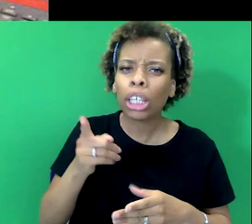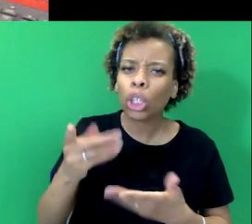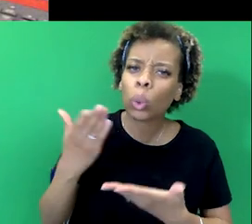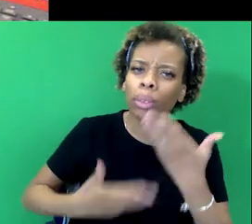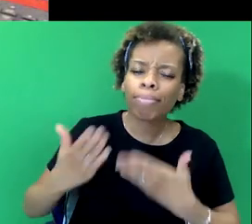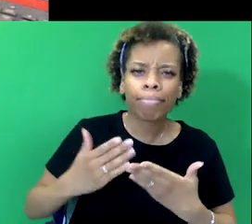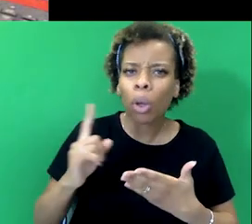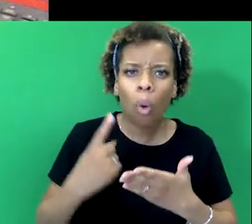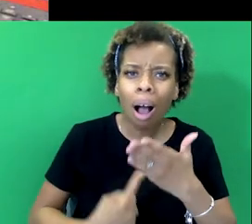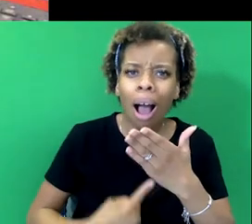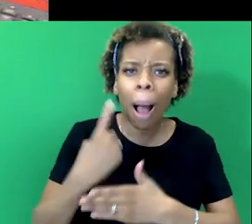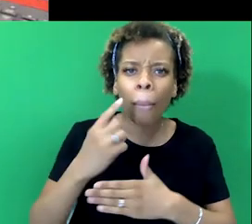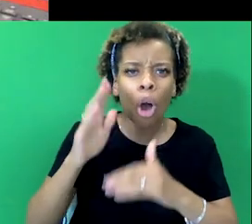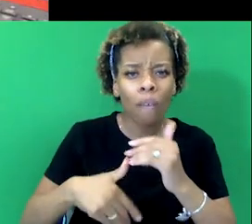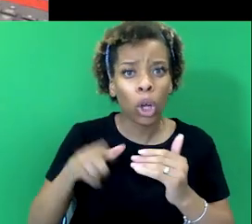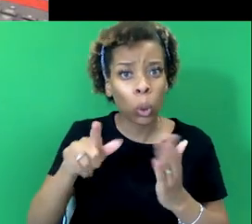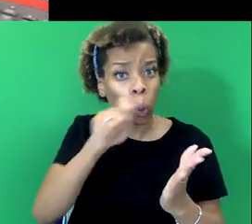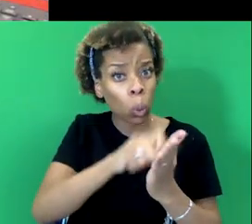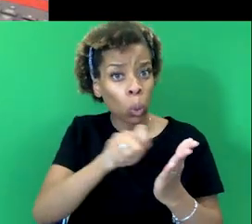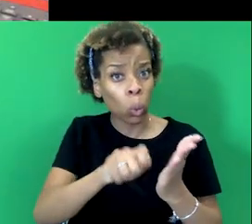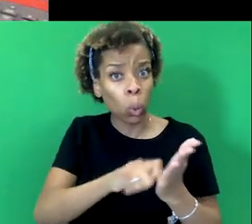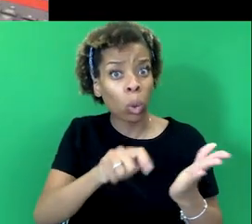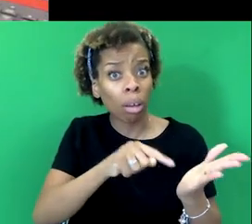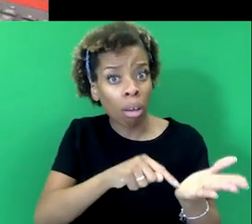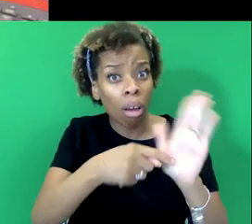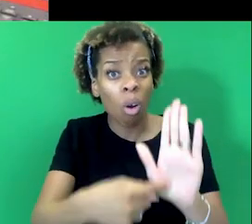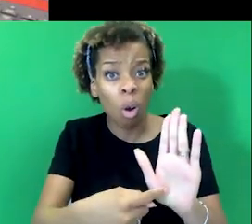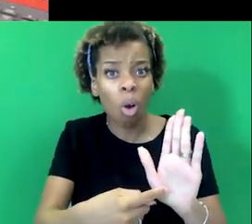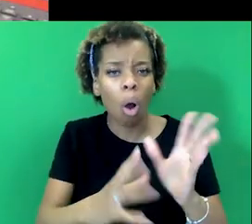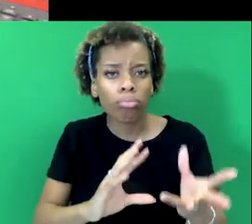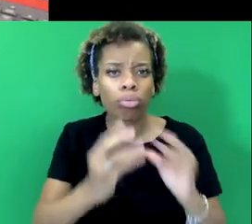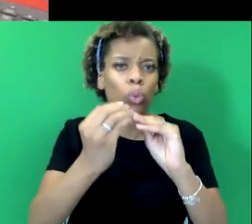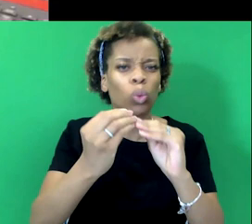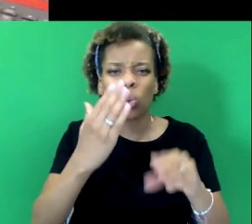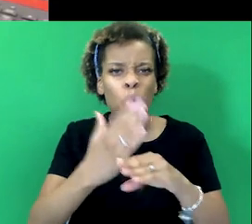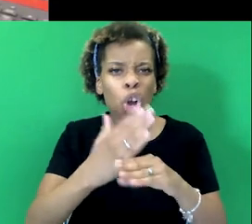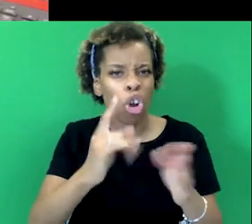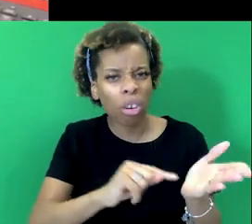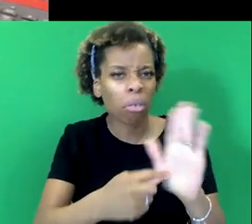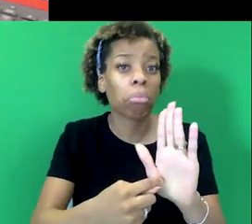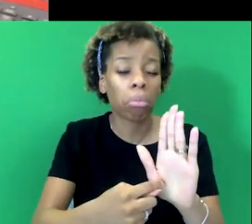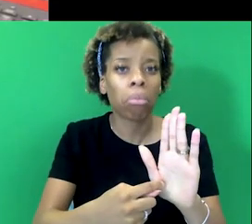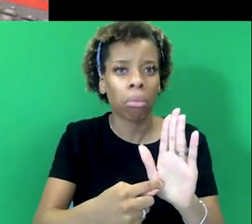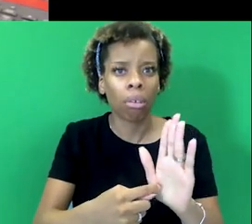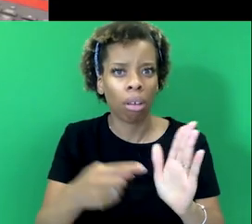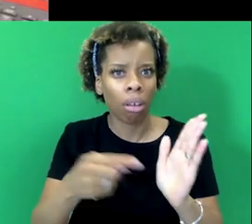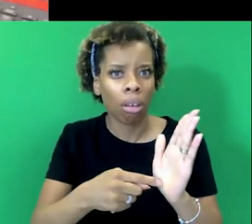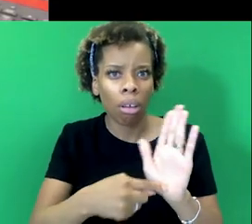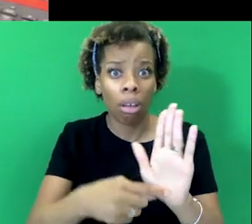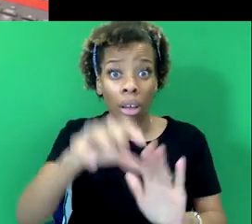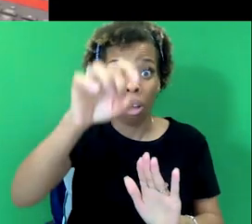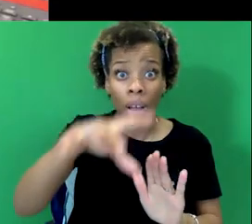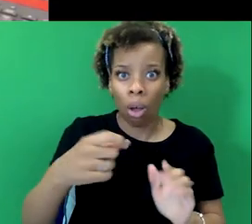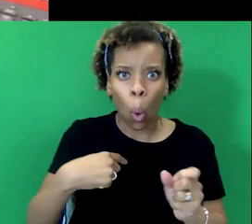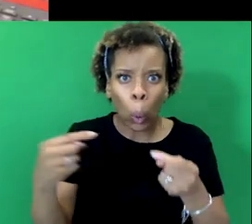what happens when you write something and produce, I mean, what happens with something that is so contentious, it's recent